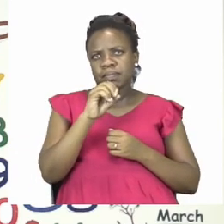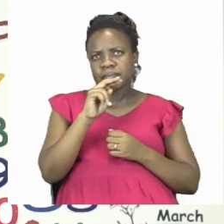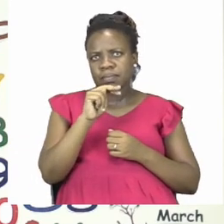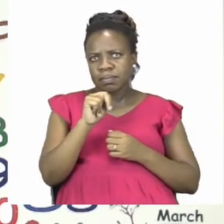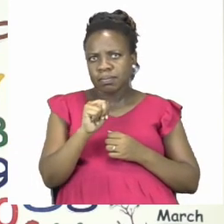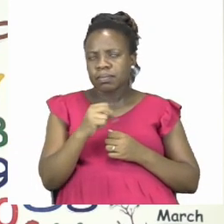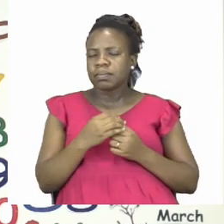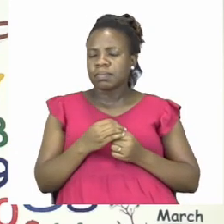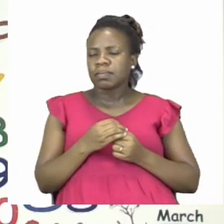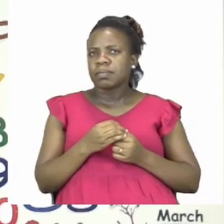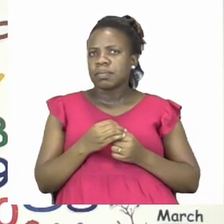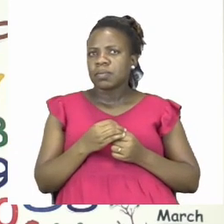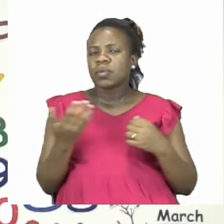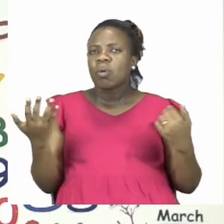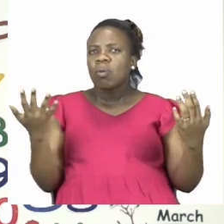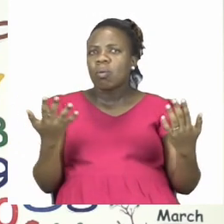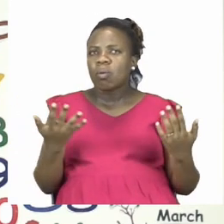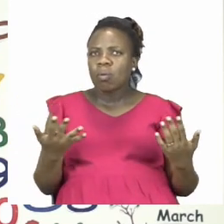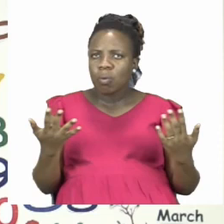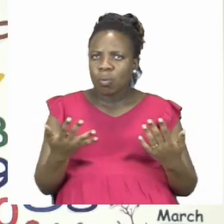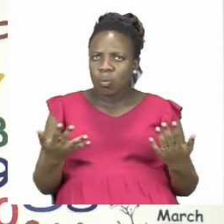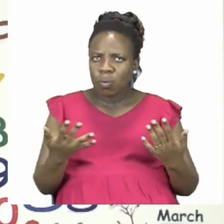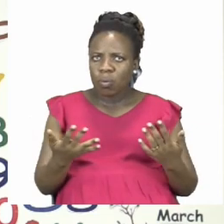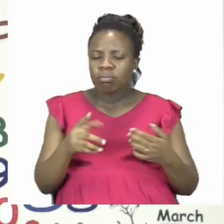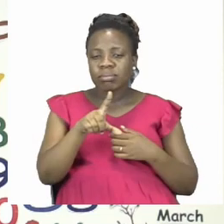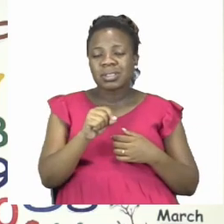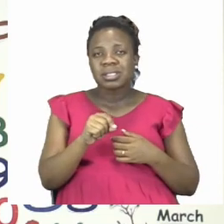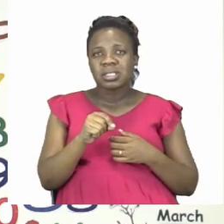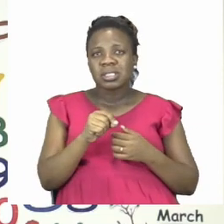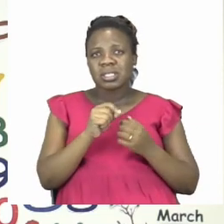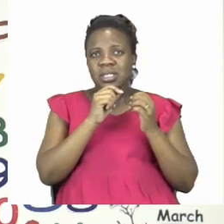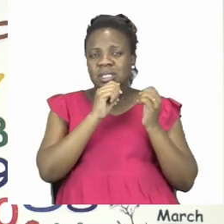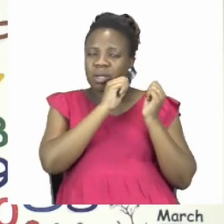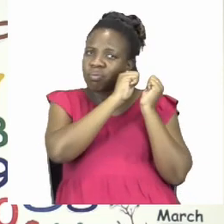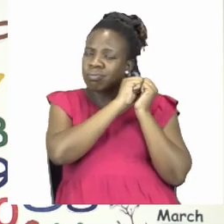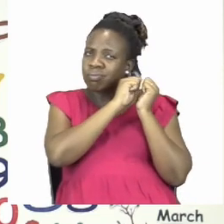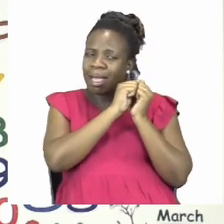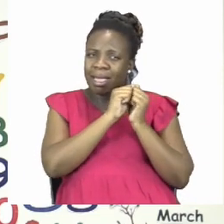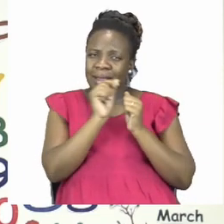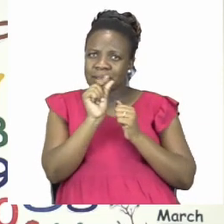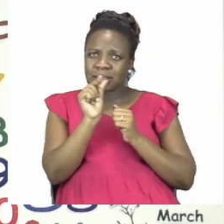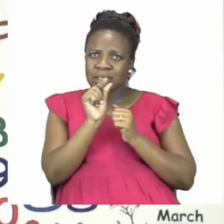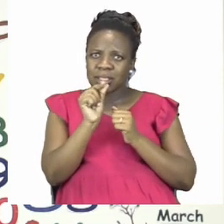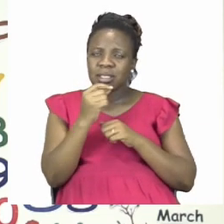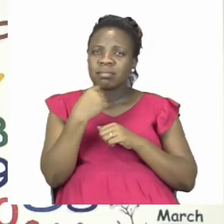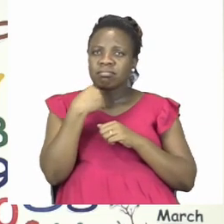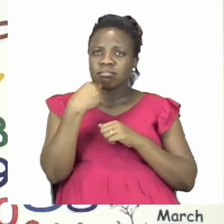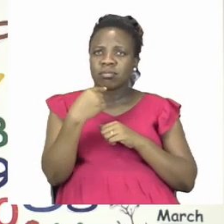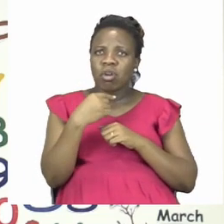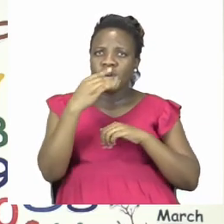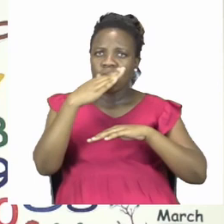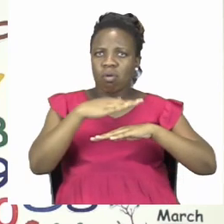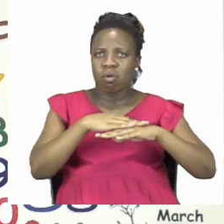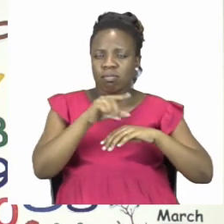on the sofa. If you take a look at your picture, you're going to realize that the cushion is definitely on the